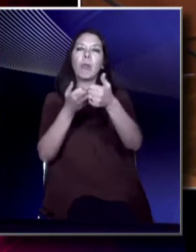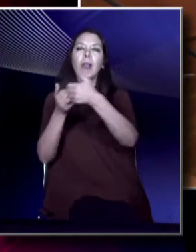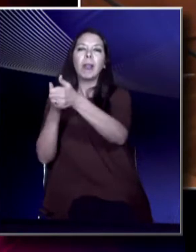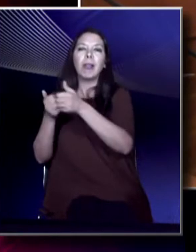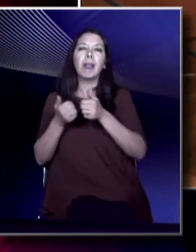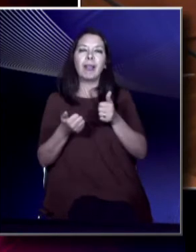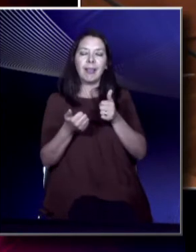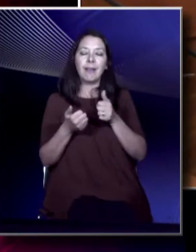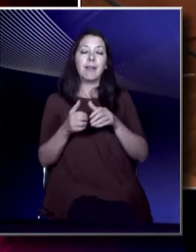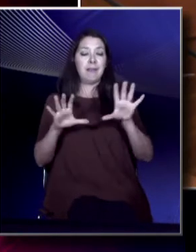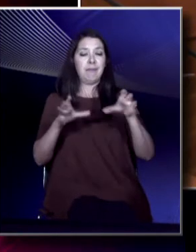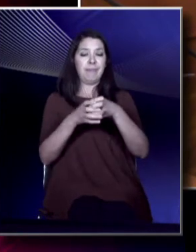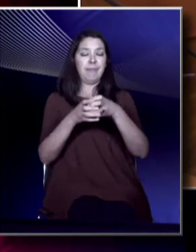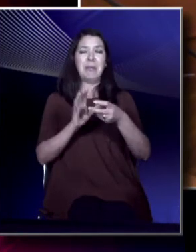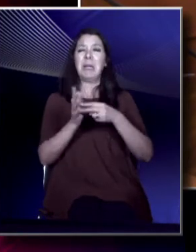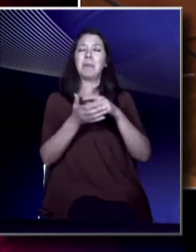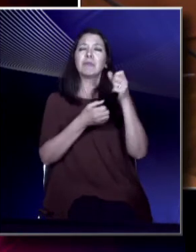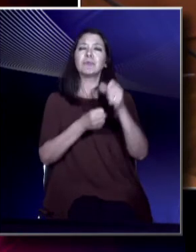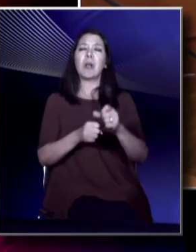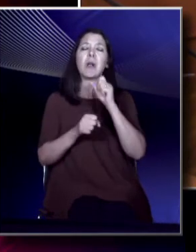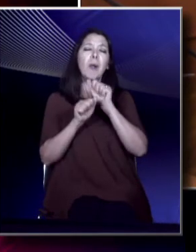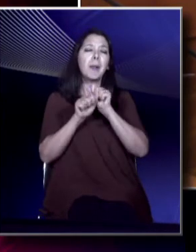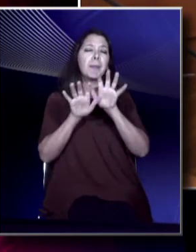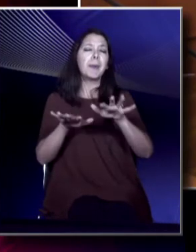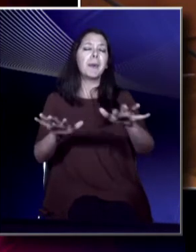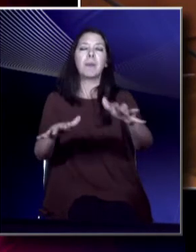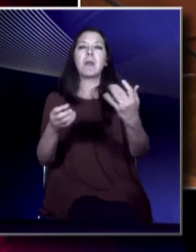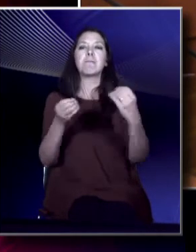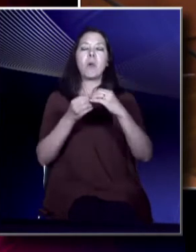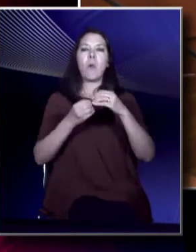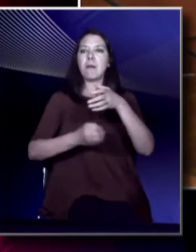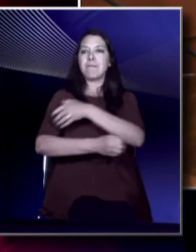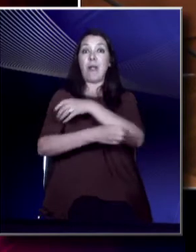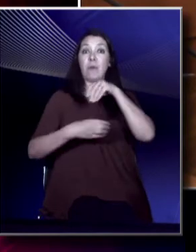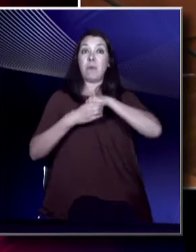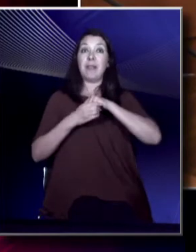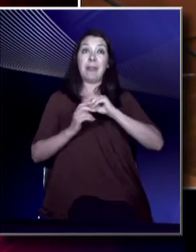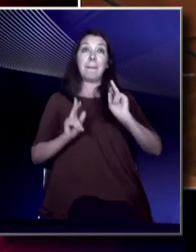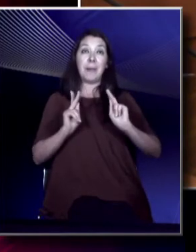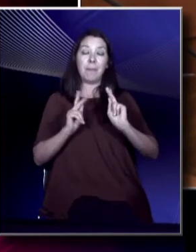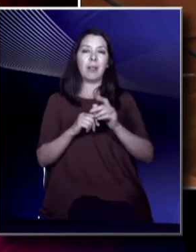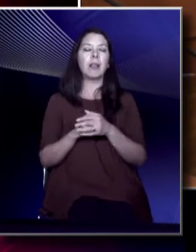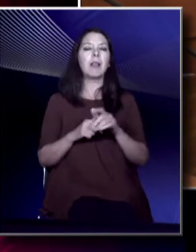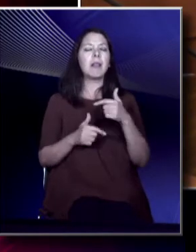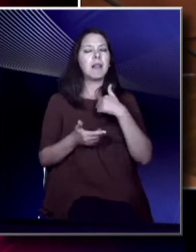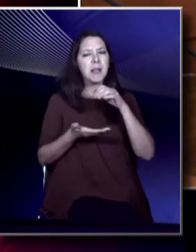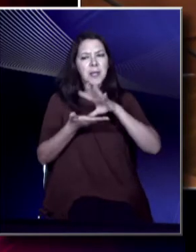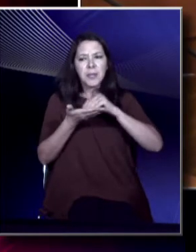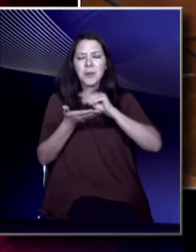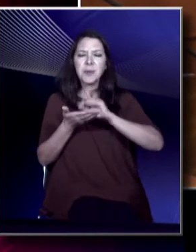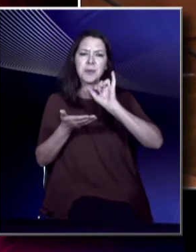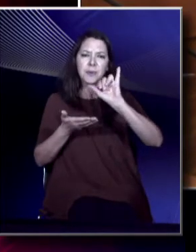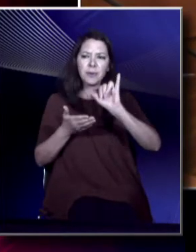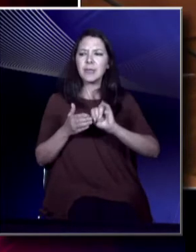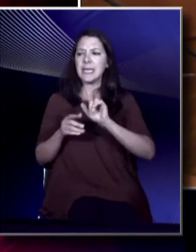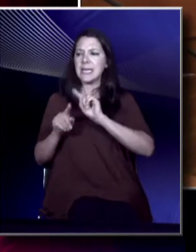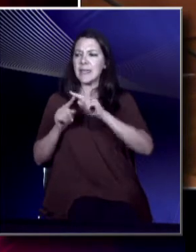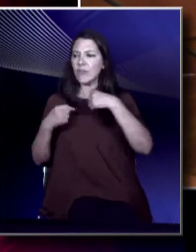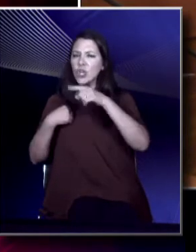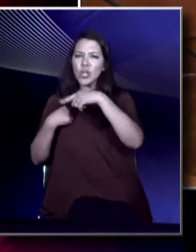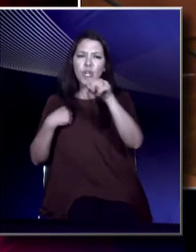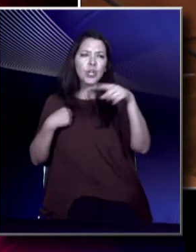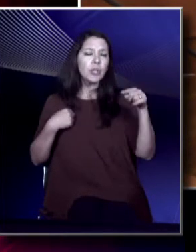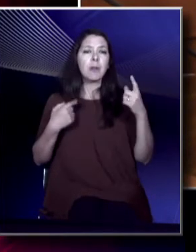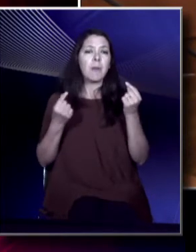It catalyzes, unifies, and unleashes the greatest powers within people. I learned firsthand that the sharing of differences and creating open